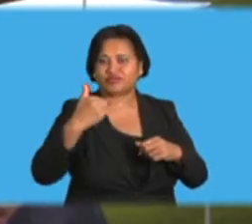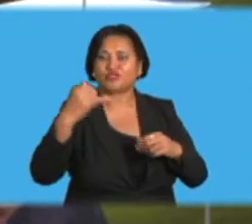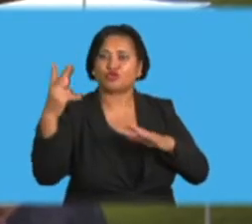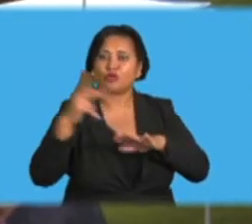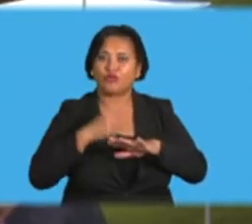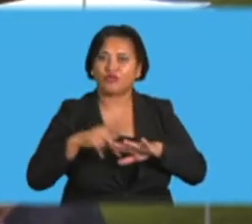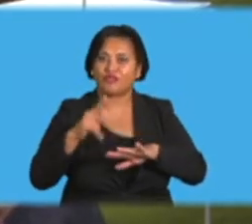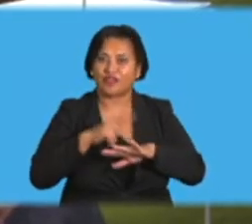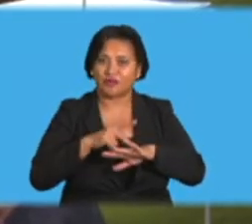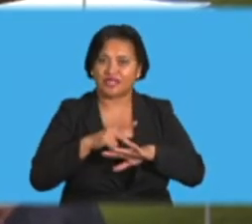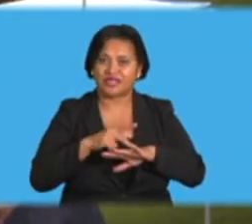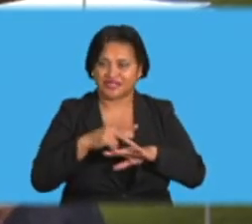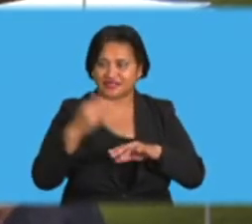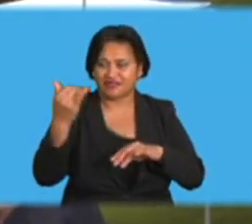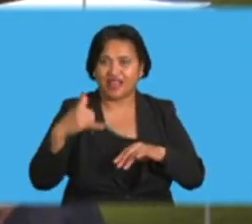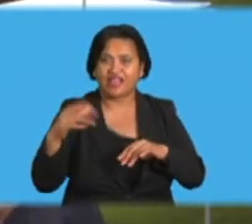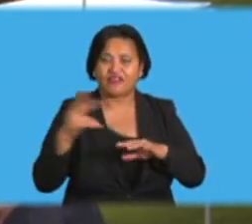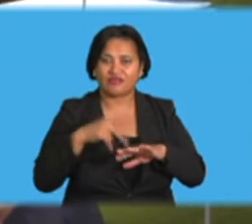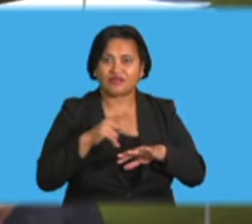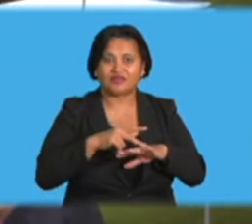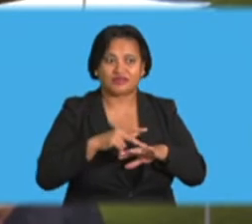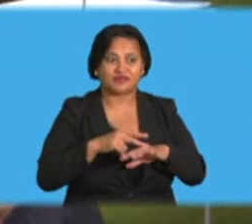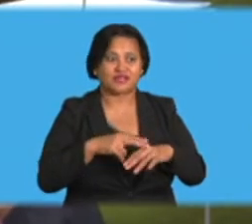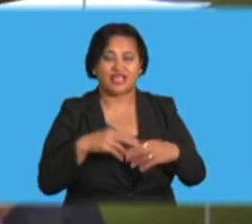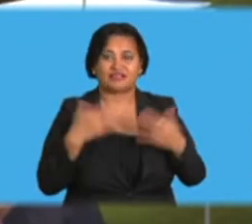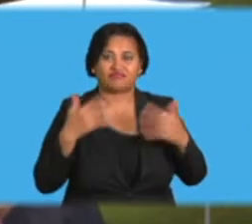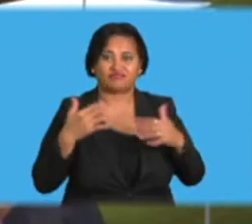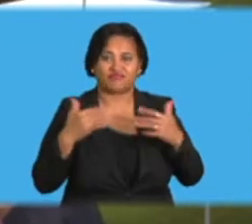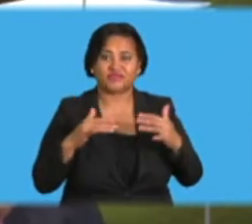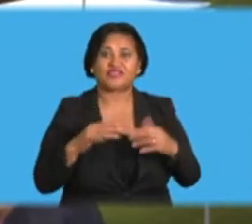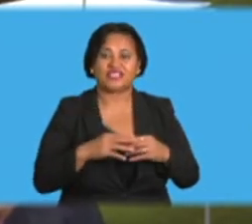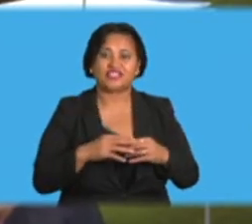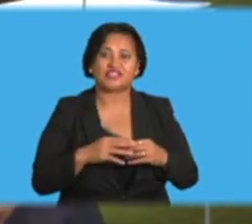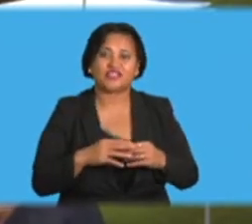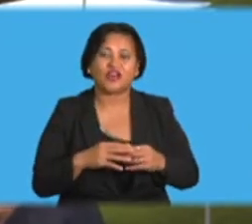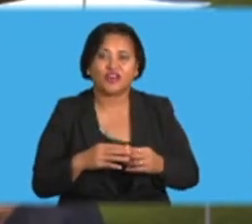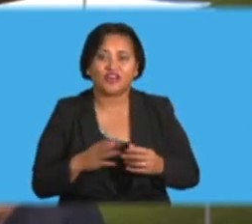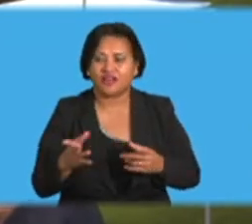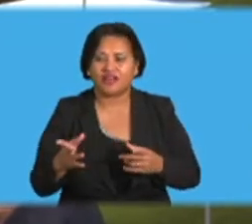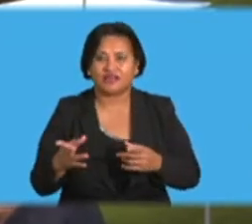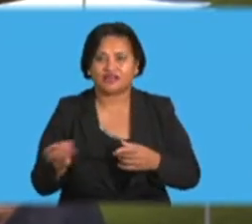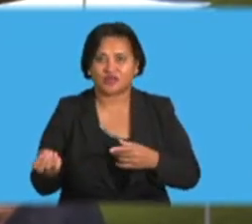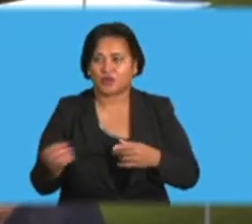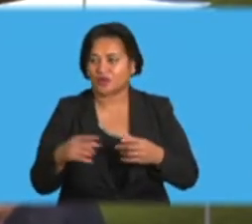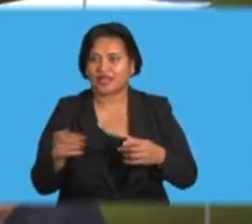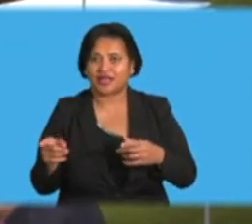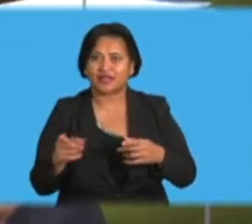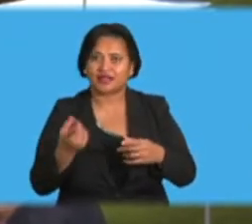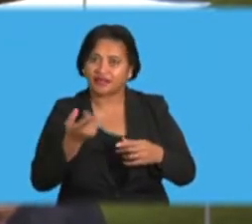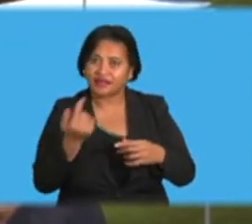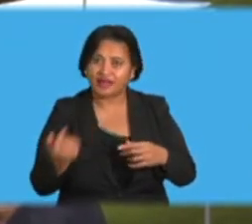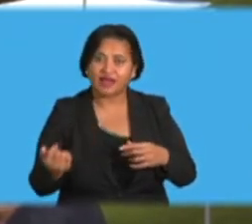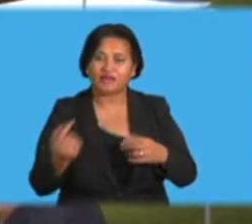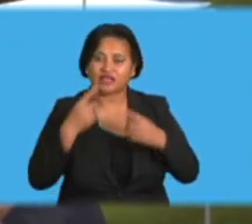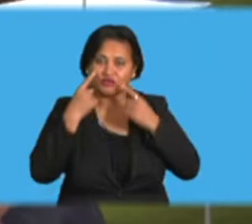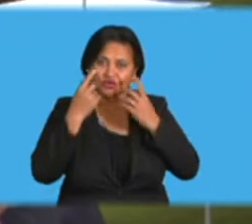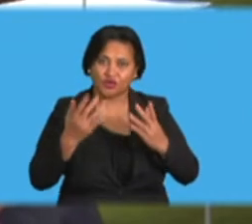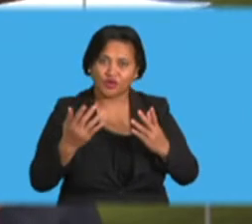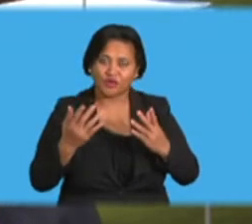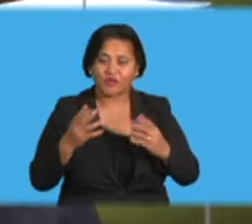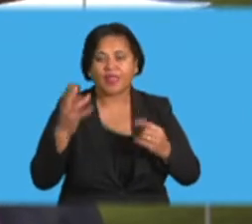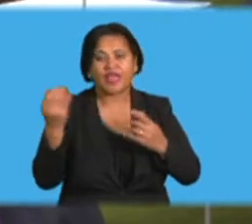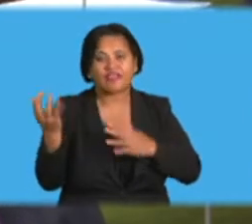did a fantastic job, and some of the staff came from our Japanese embassy, our embassy in Japan. And we not only had the meke,